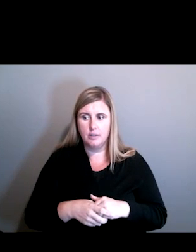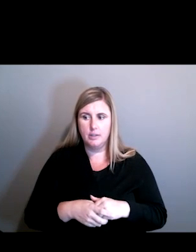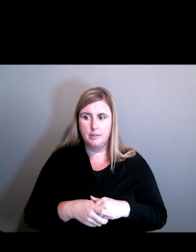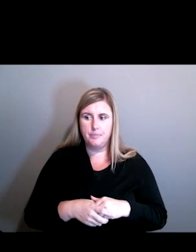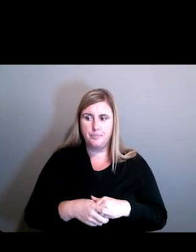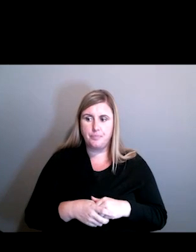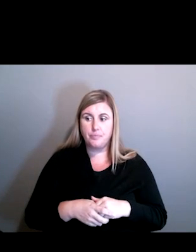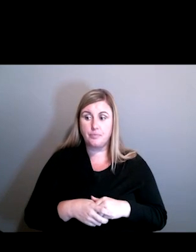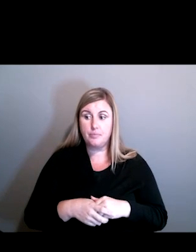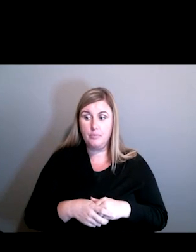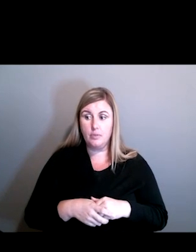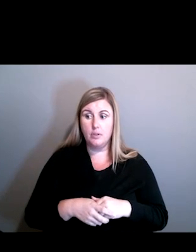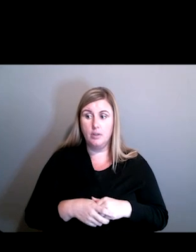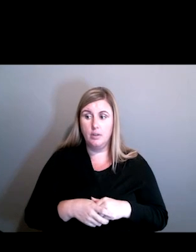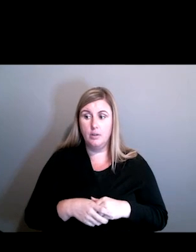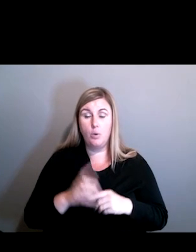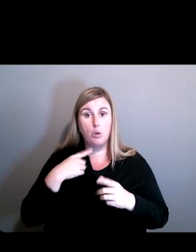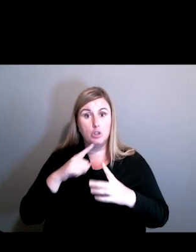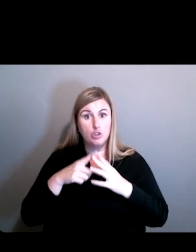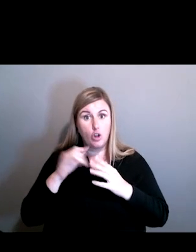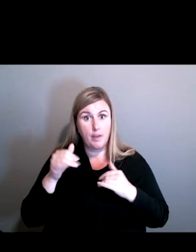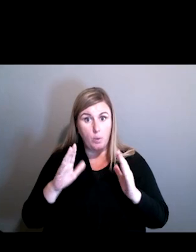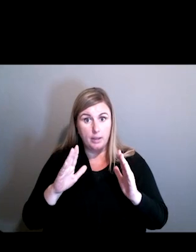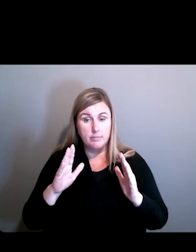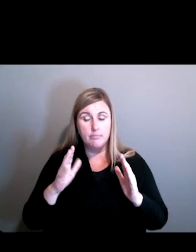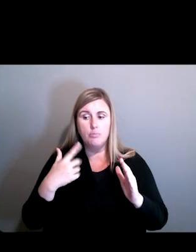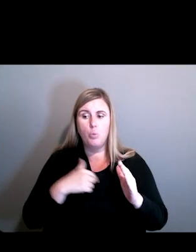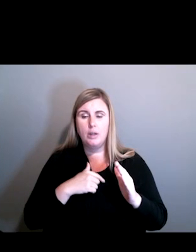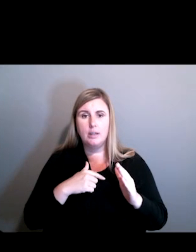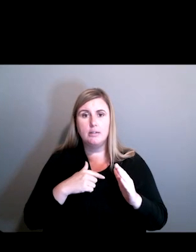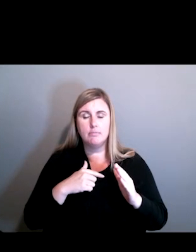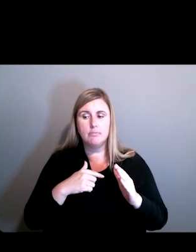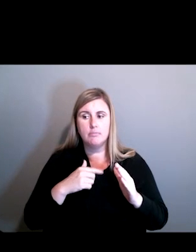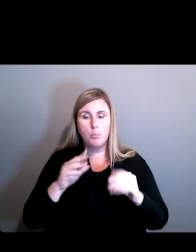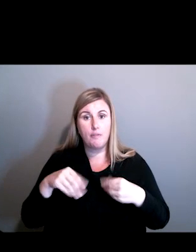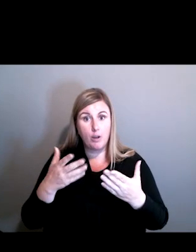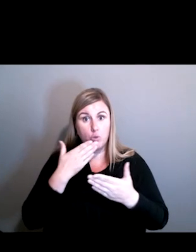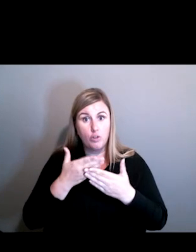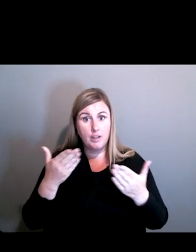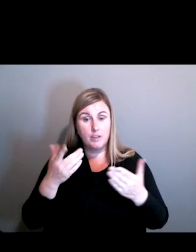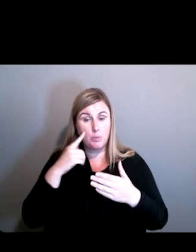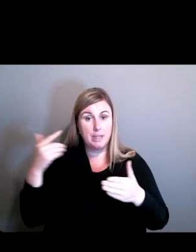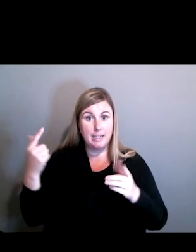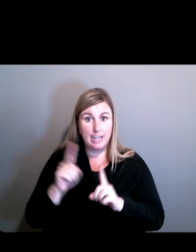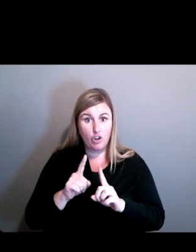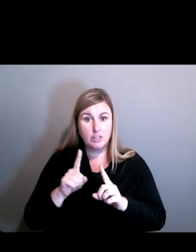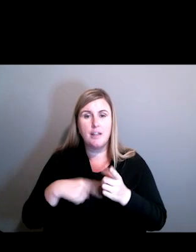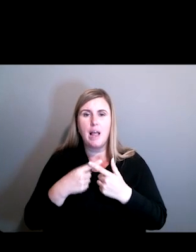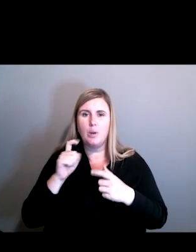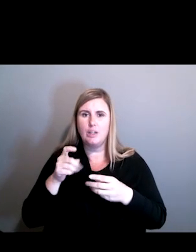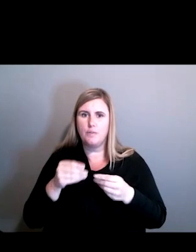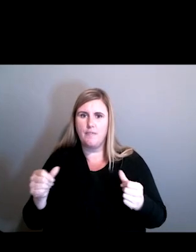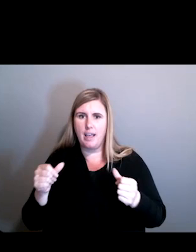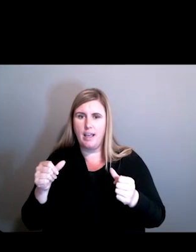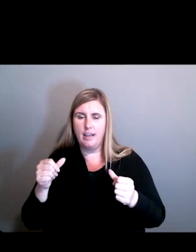So once we start that way, we provide them with good things for being near us, then we need to start fading